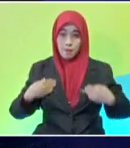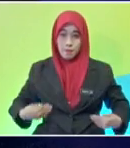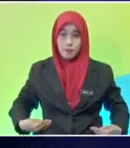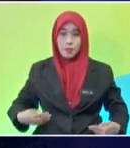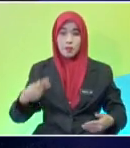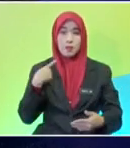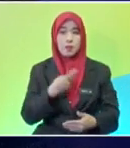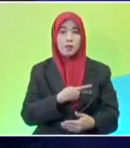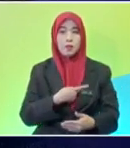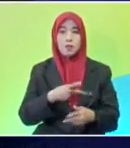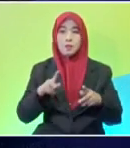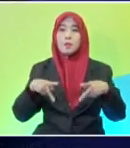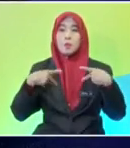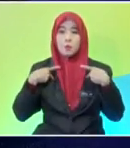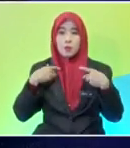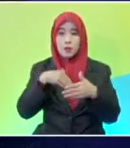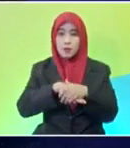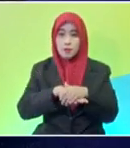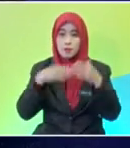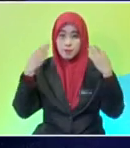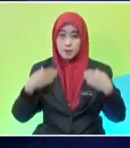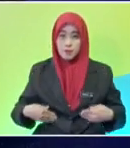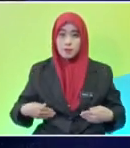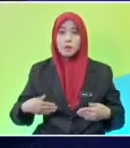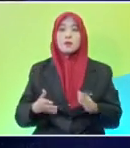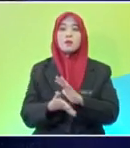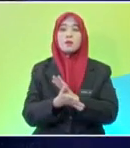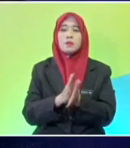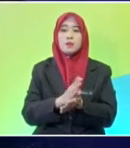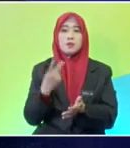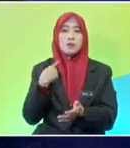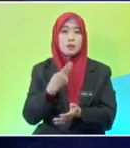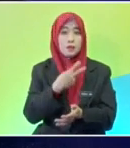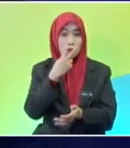than 3 glasses a day, right, teacher? Exactly. So if you see